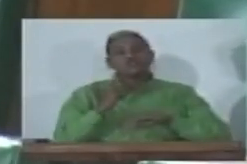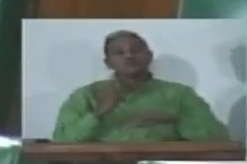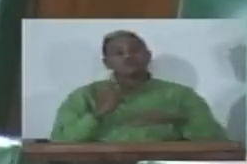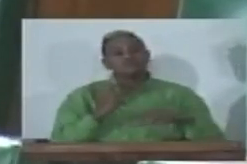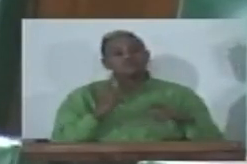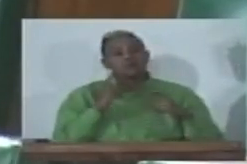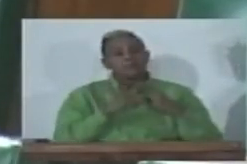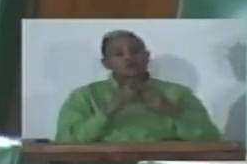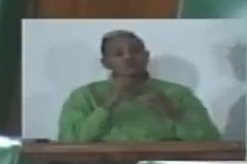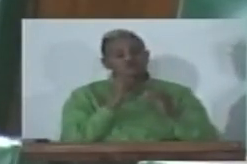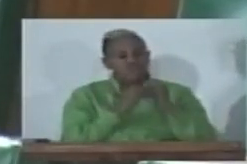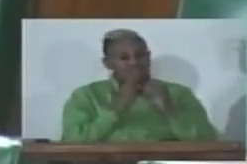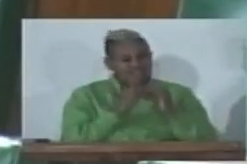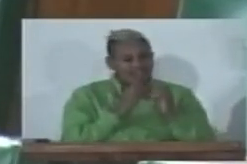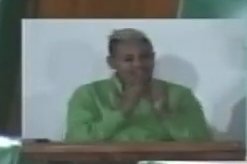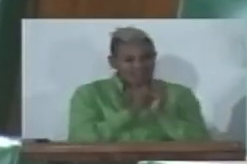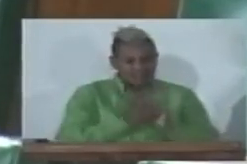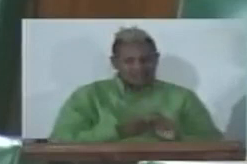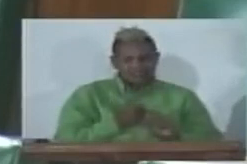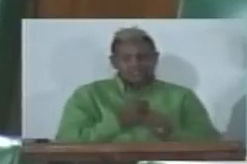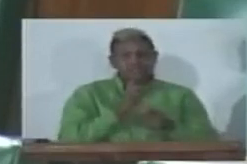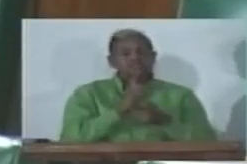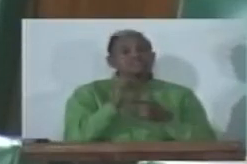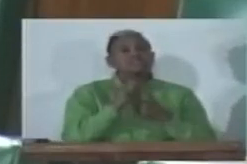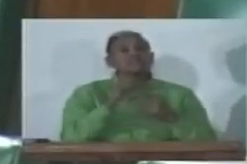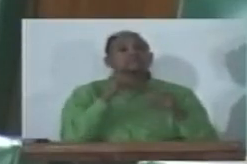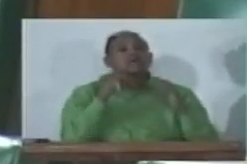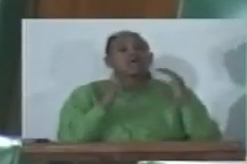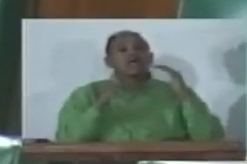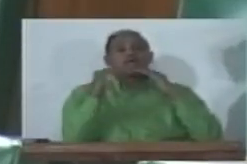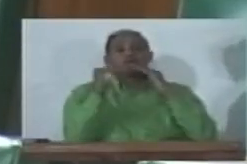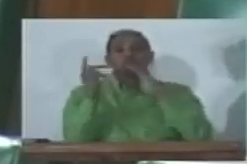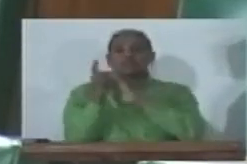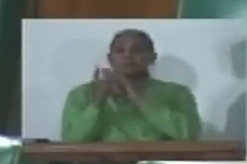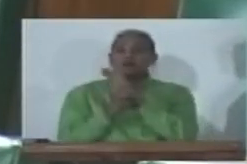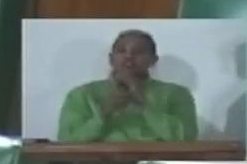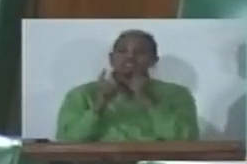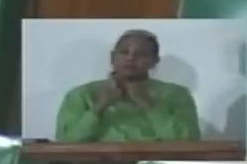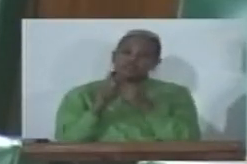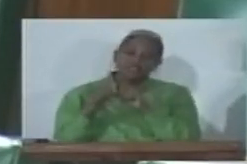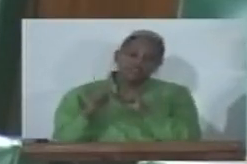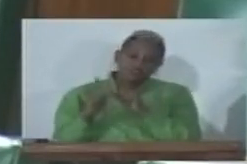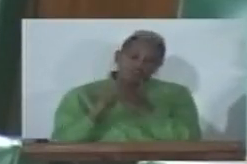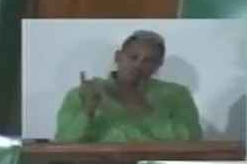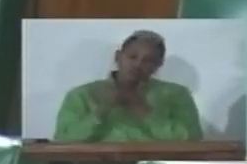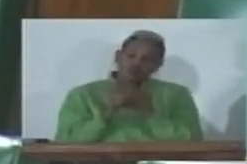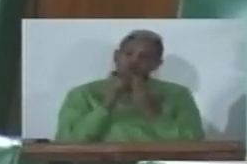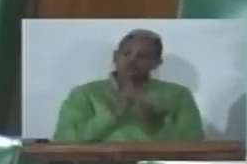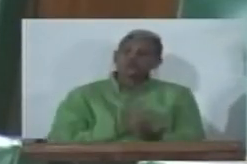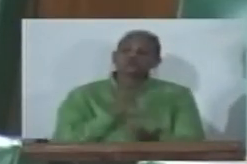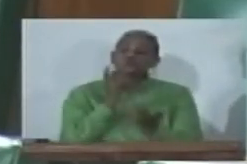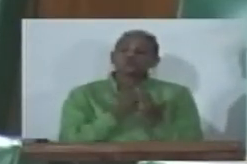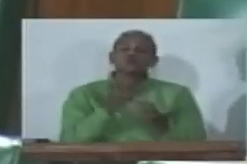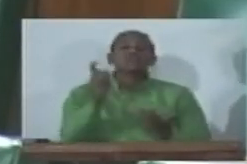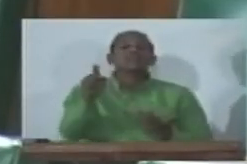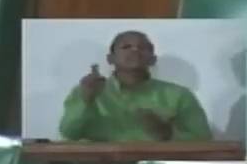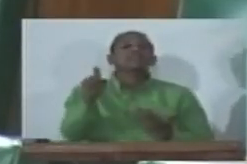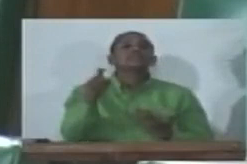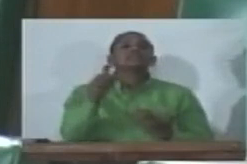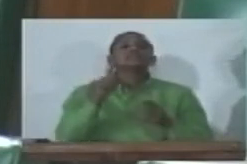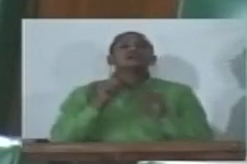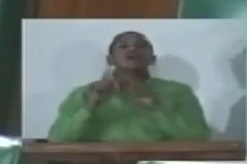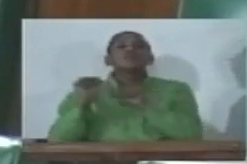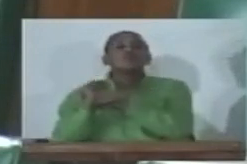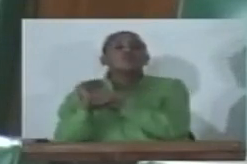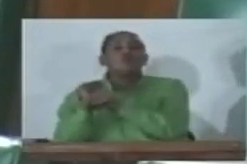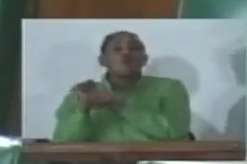and refine disability equity policies and programs to suit the needs of